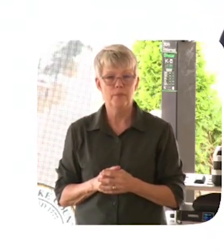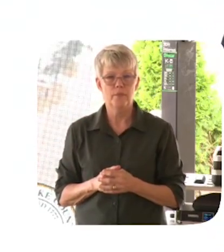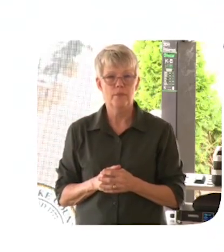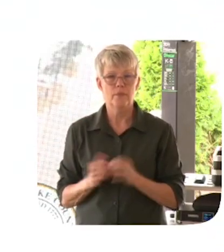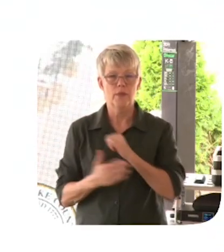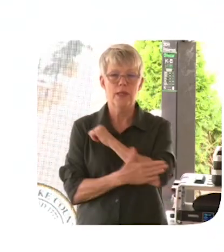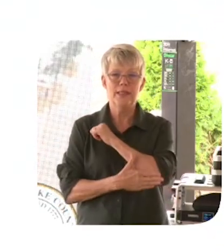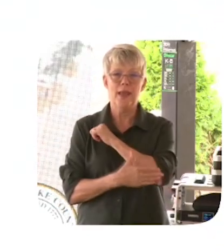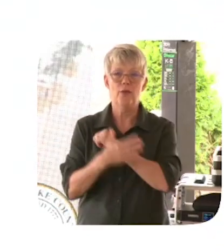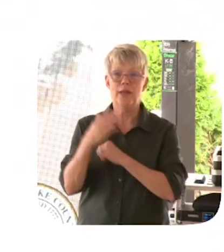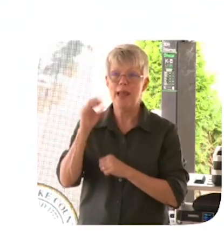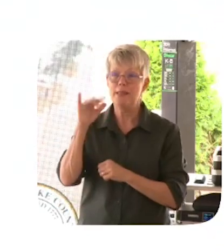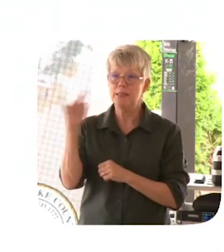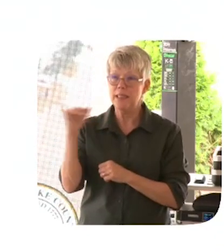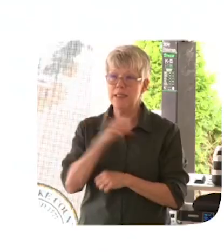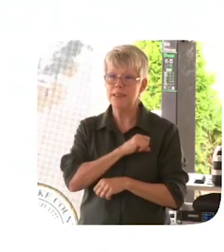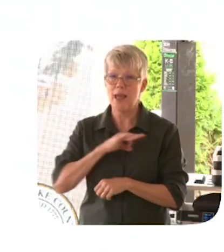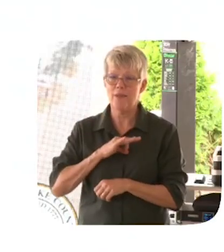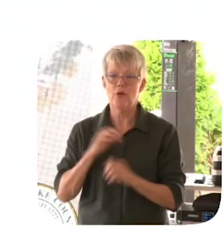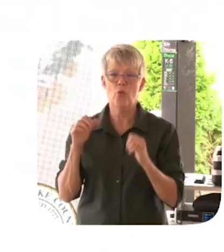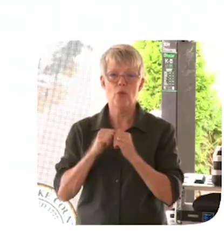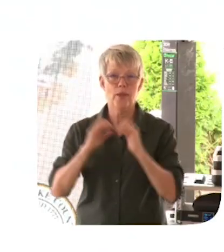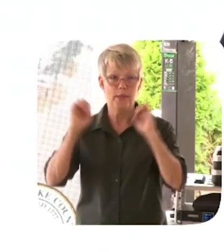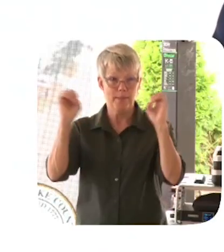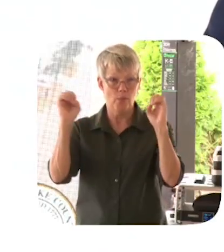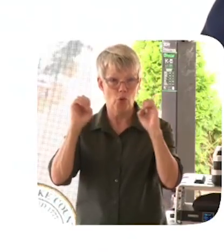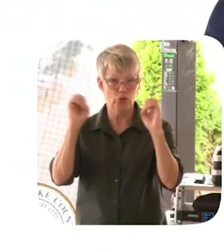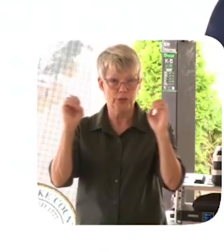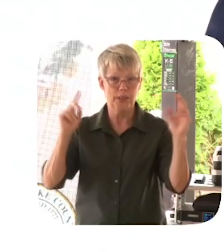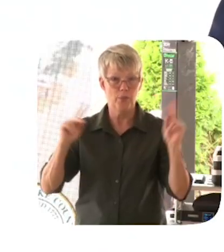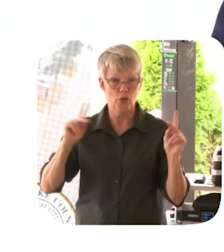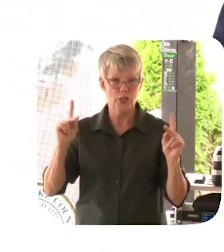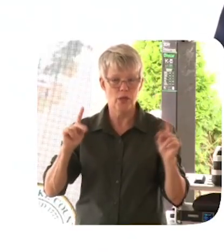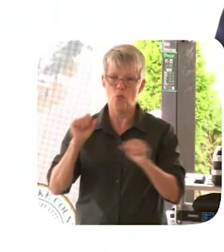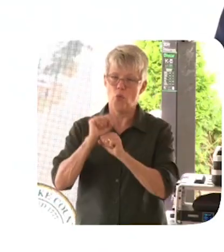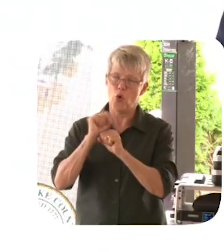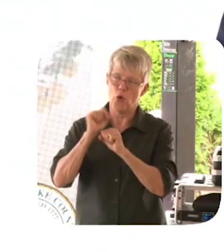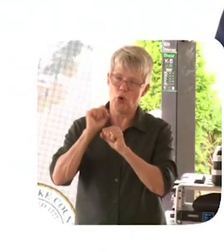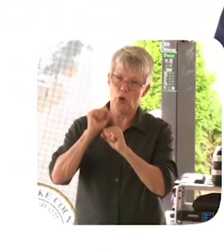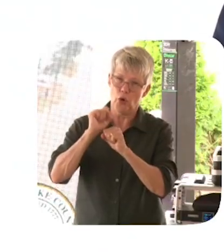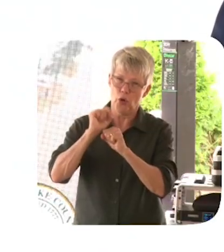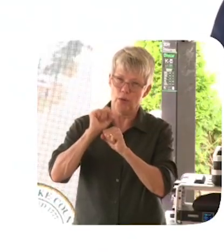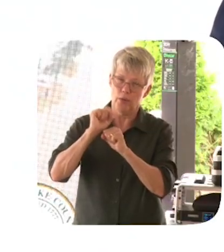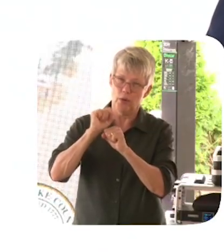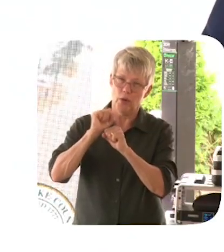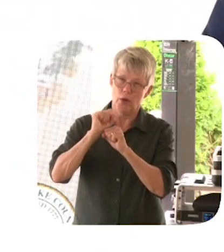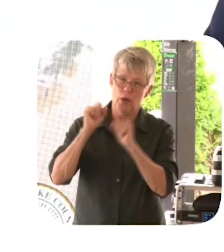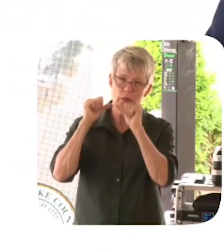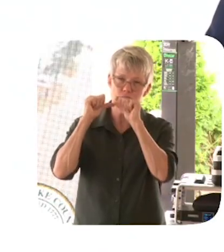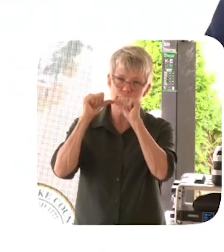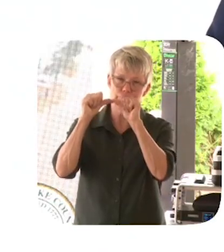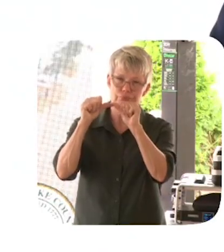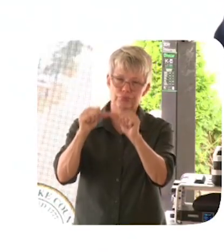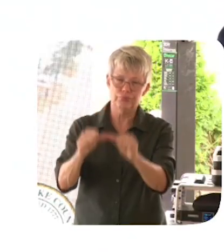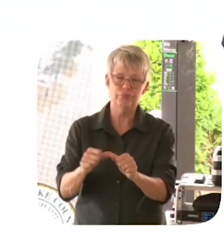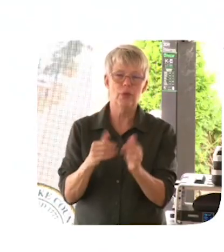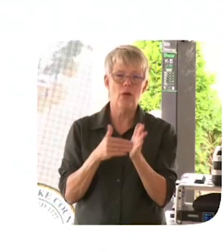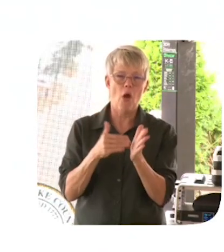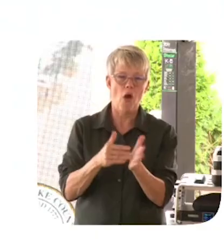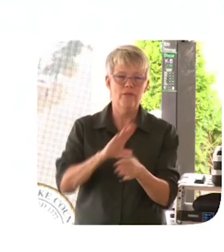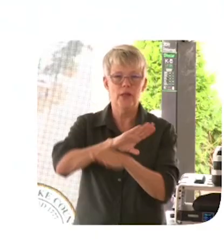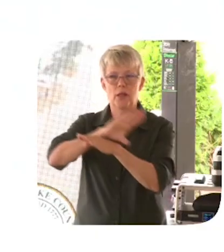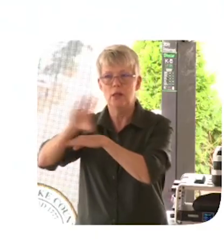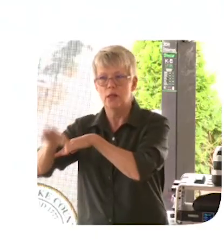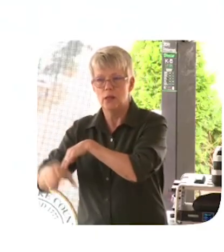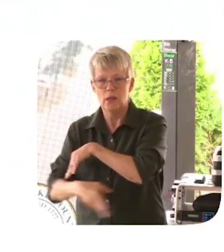County and city staff, along with our emergency personnel, work tirelessly, often around the clock,